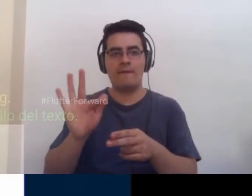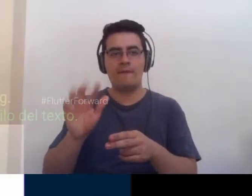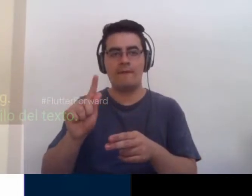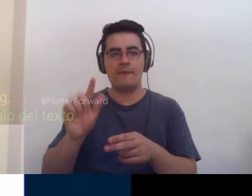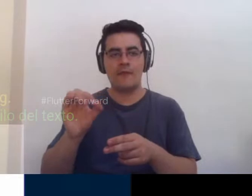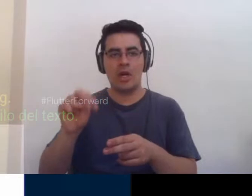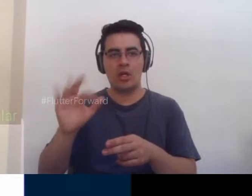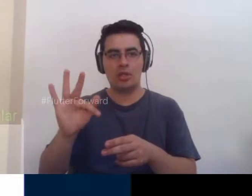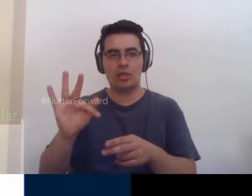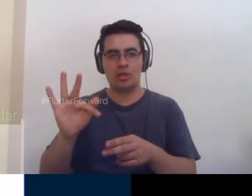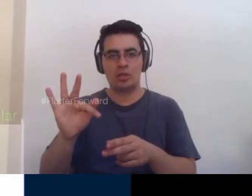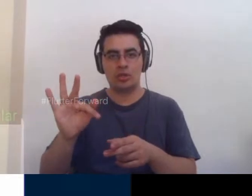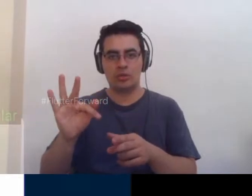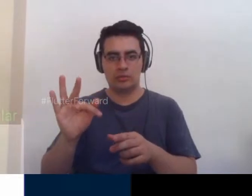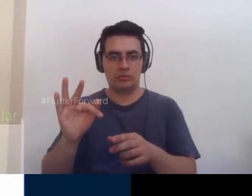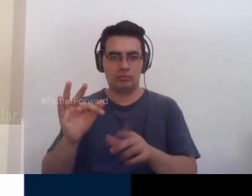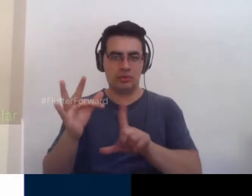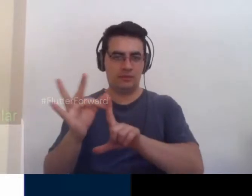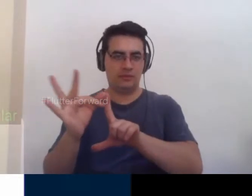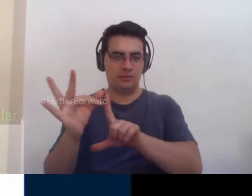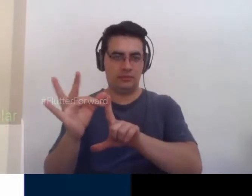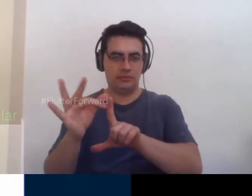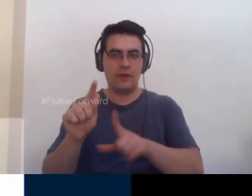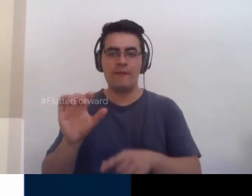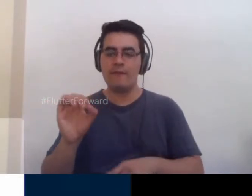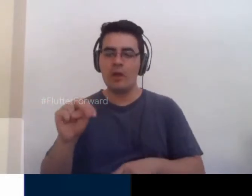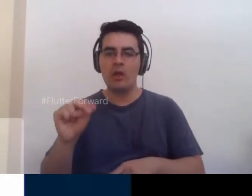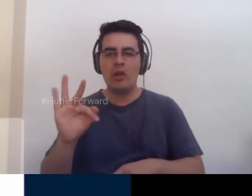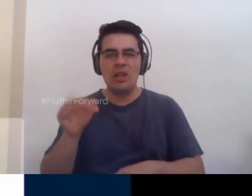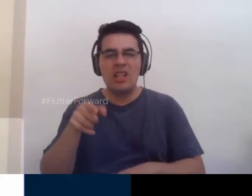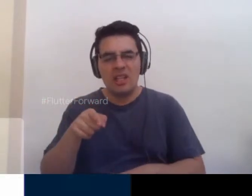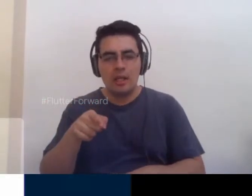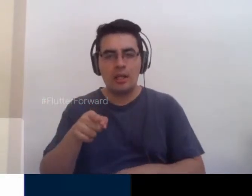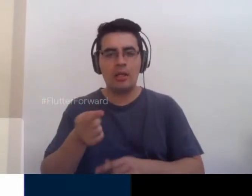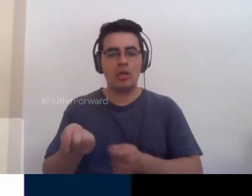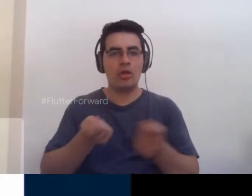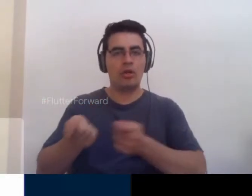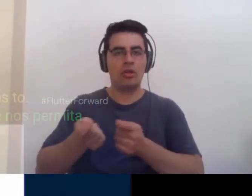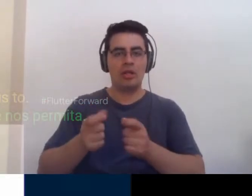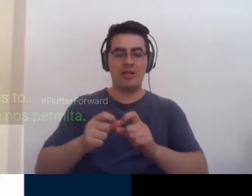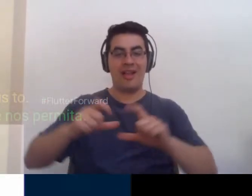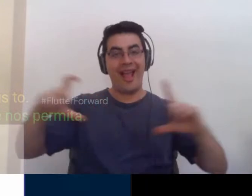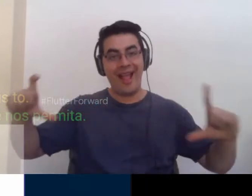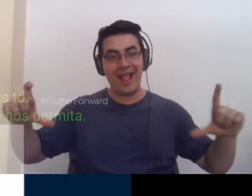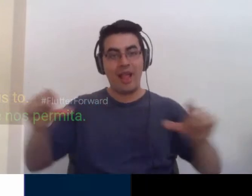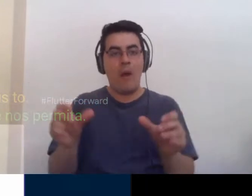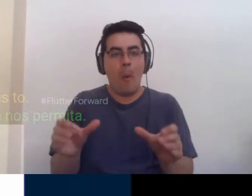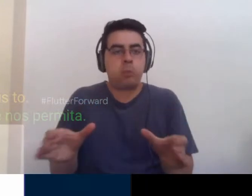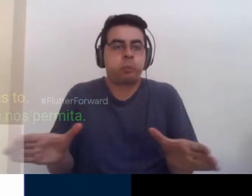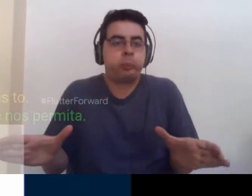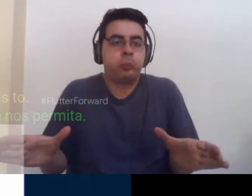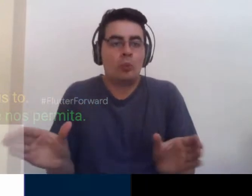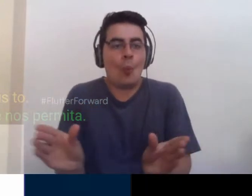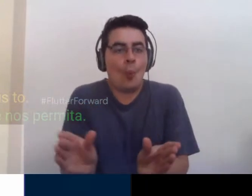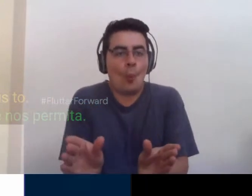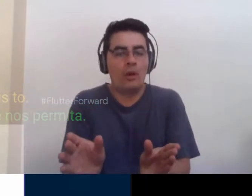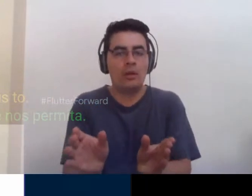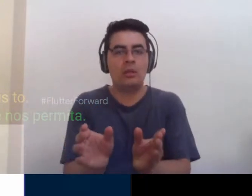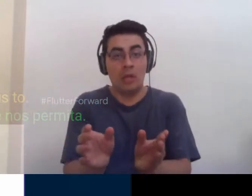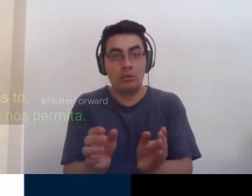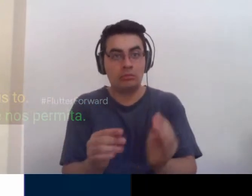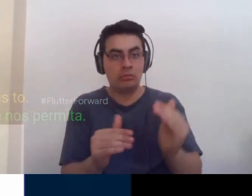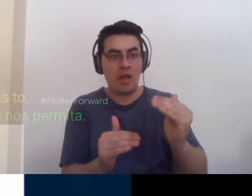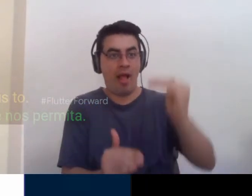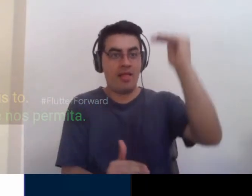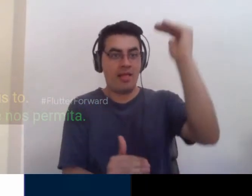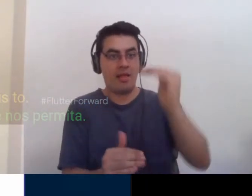styling. So with variable fonts, we can control not just the size and the boldness, but any other settings that the font creator